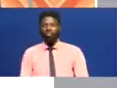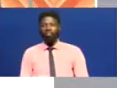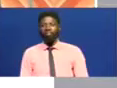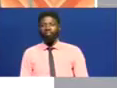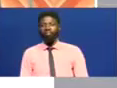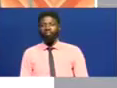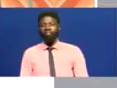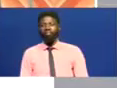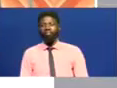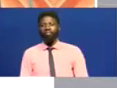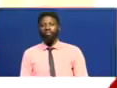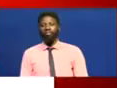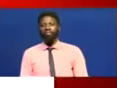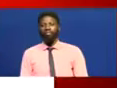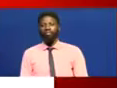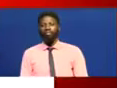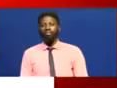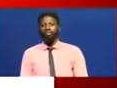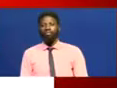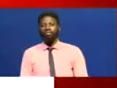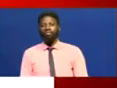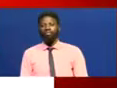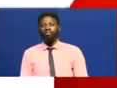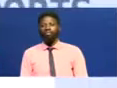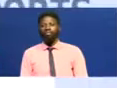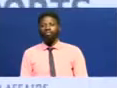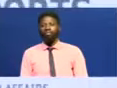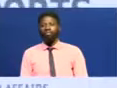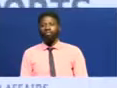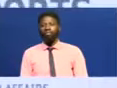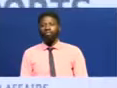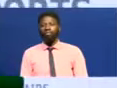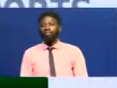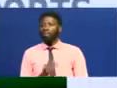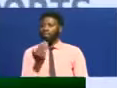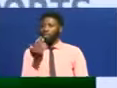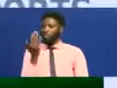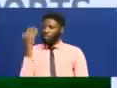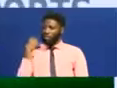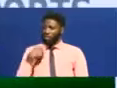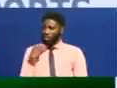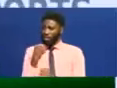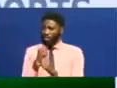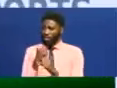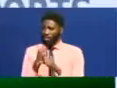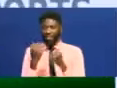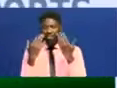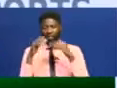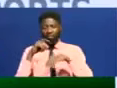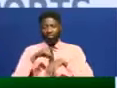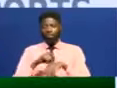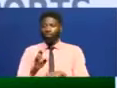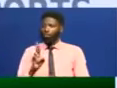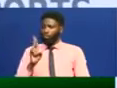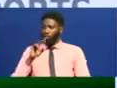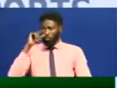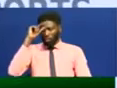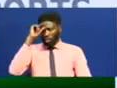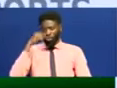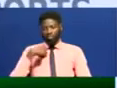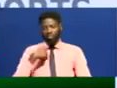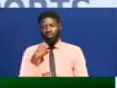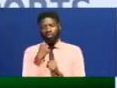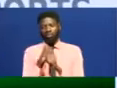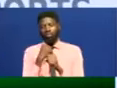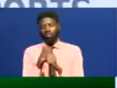in the Uhuru administration. I'm serving in this administration led by President William Ruto. And I can tell you